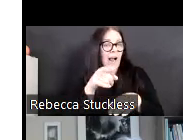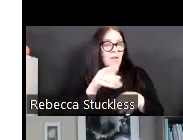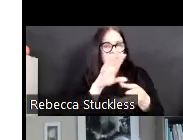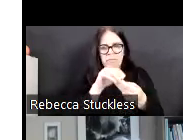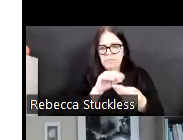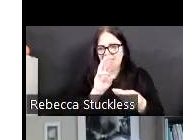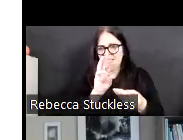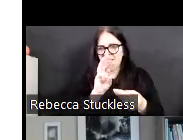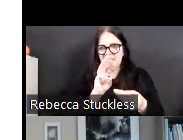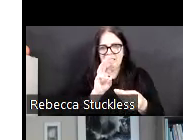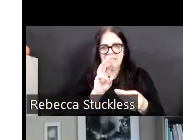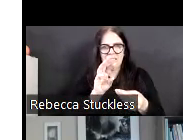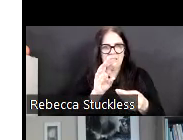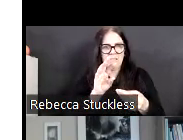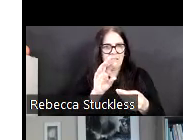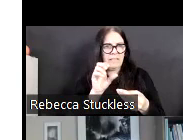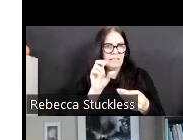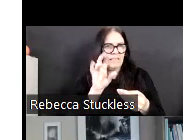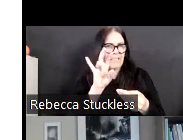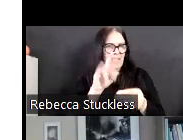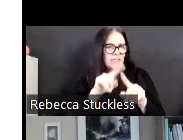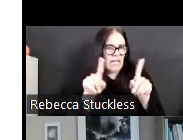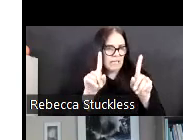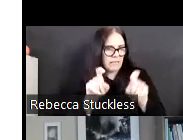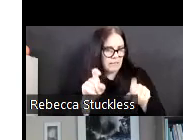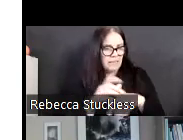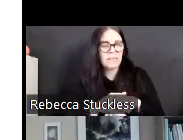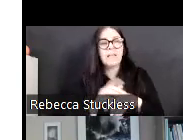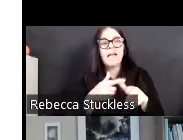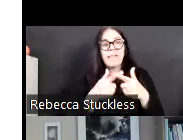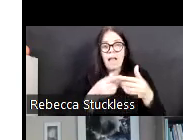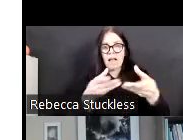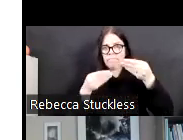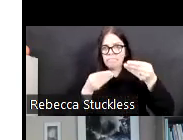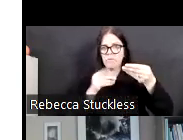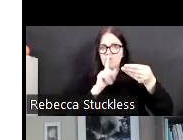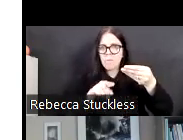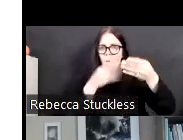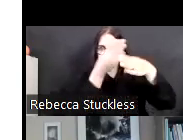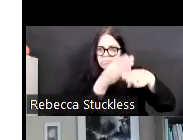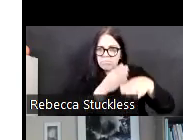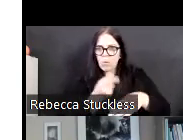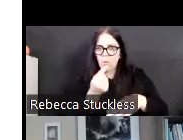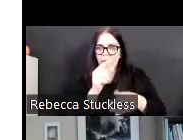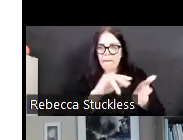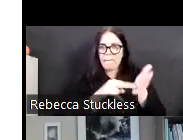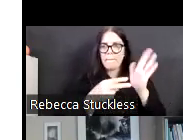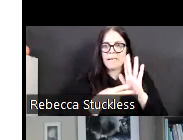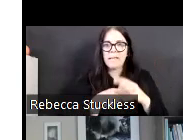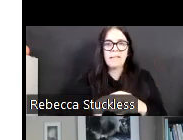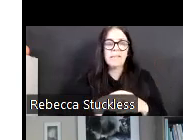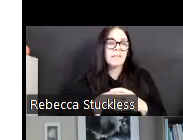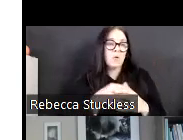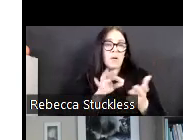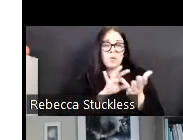subtests. Next. And you get a report on what that means. What does it mean that they scored low on word recognition